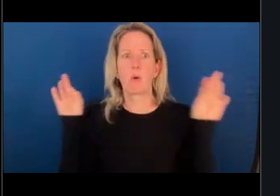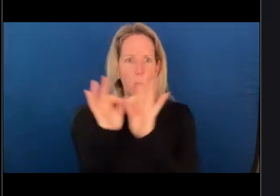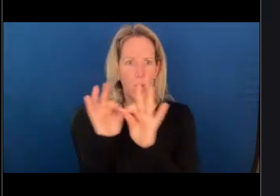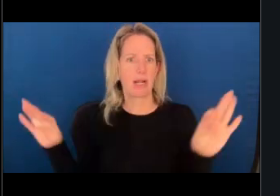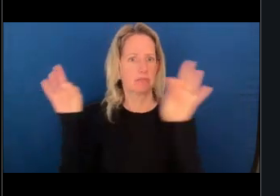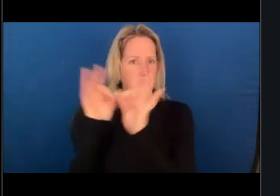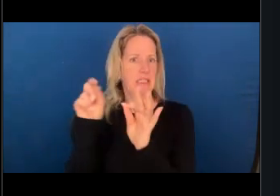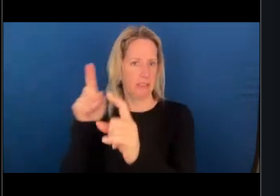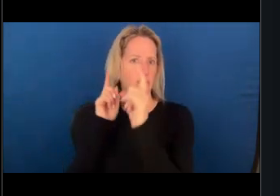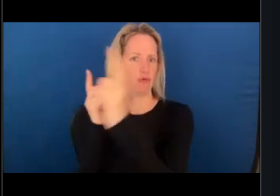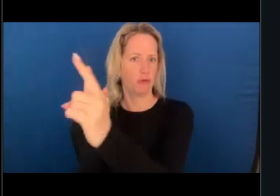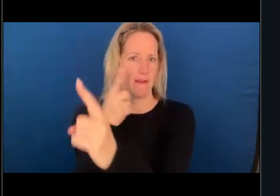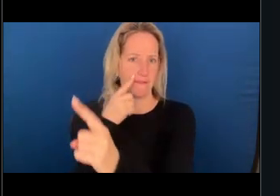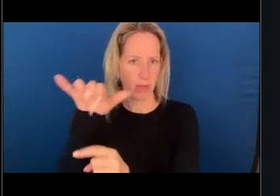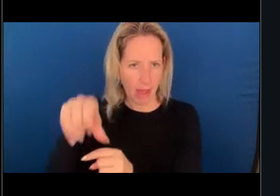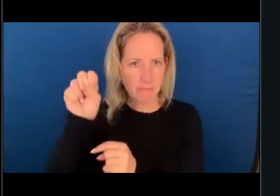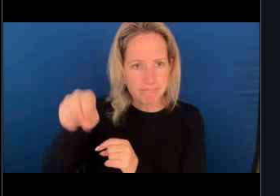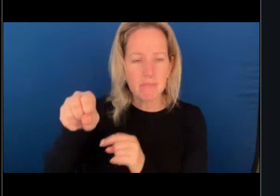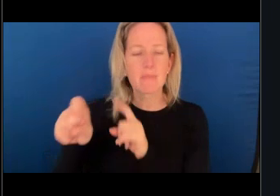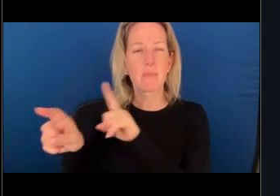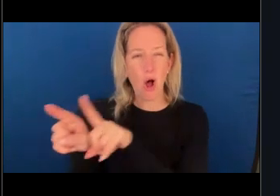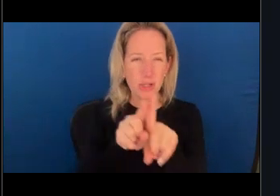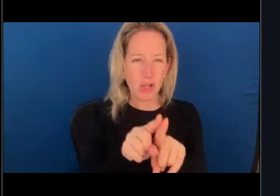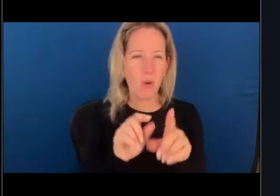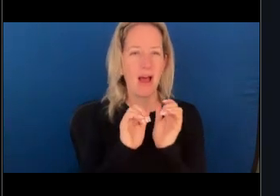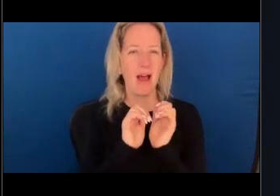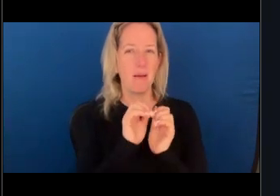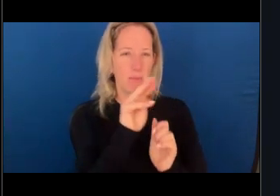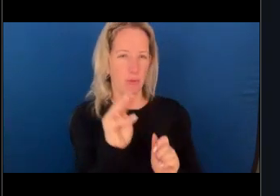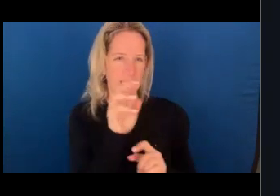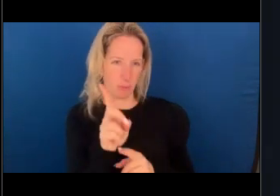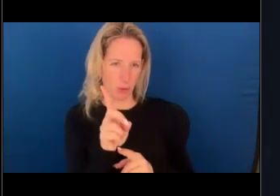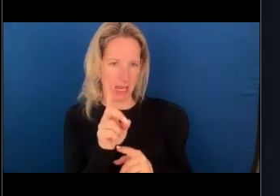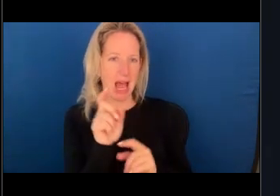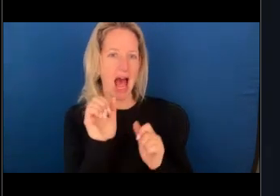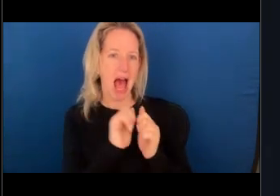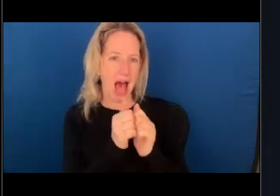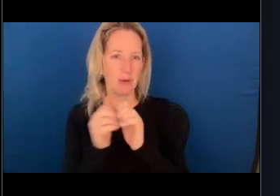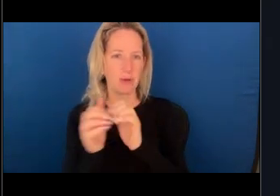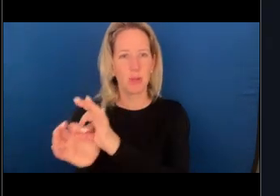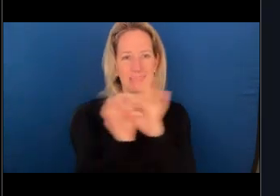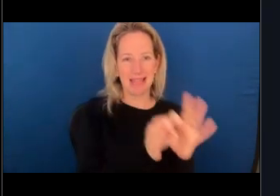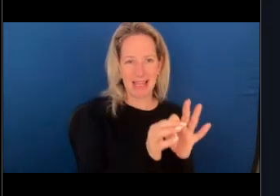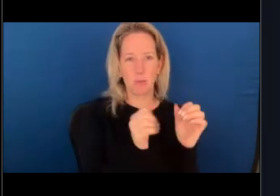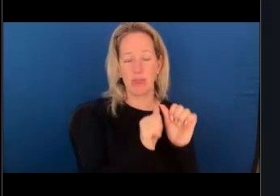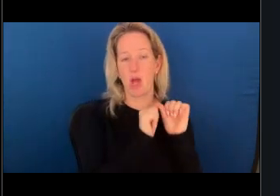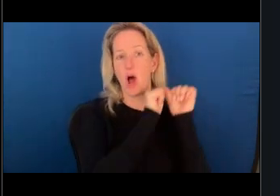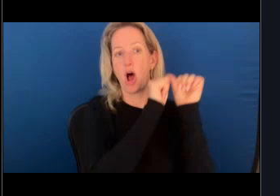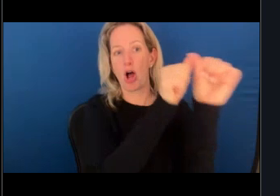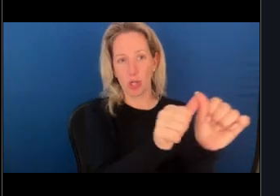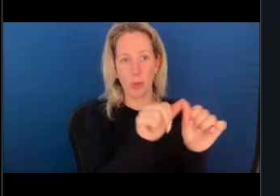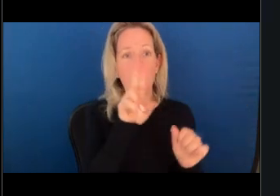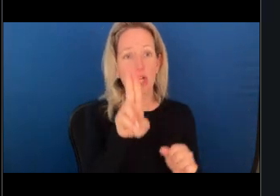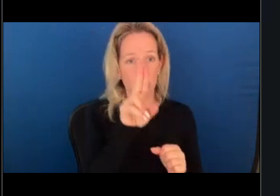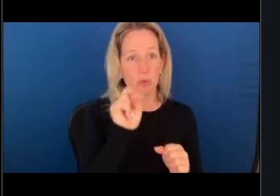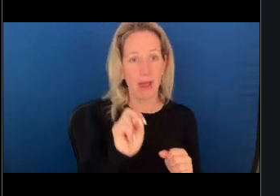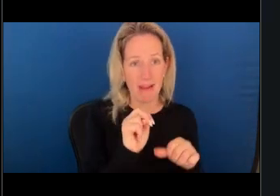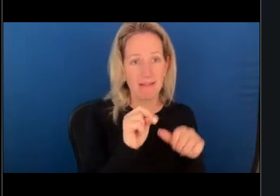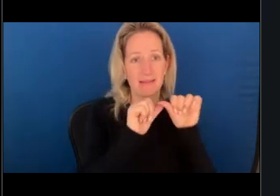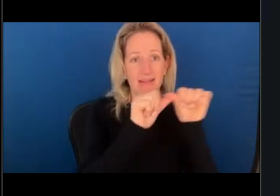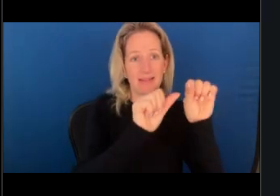for. But we need to be thinking about how to link marine debris to ongoing UN Sustainable Development Goal efforts in the Pacific and